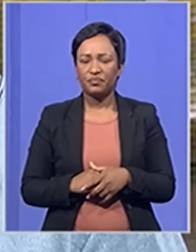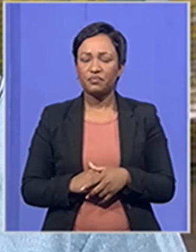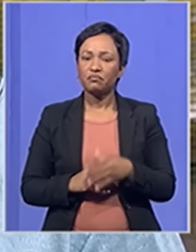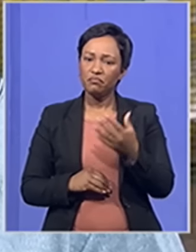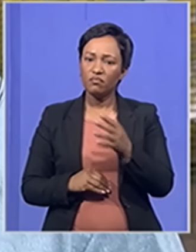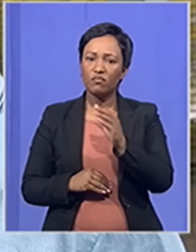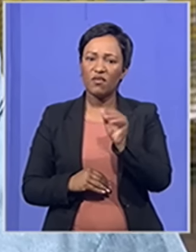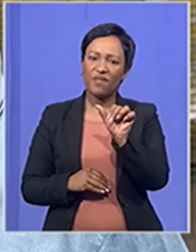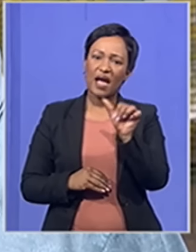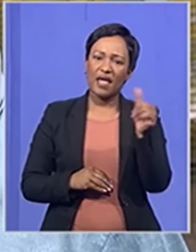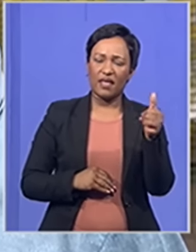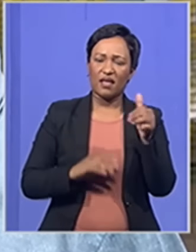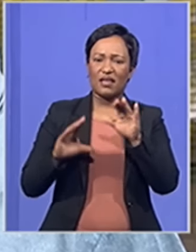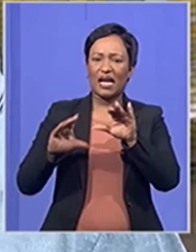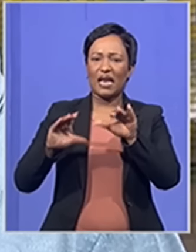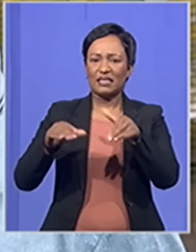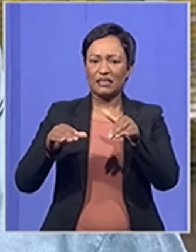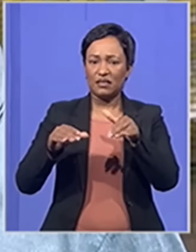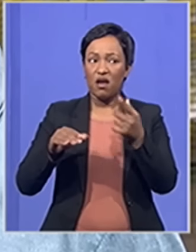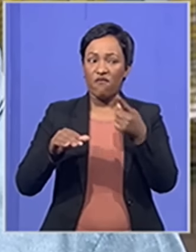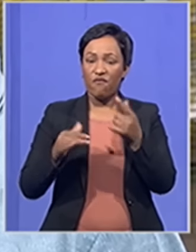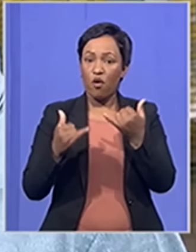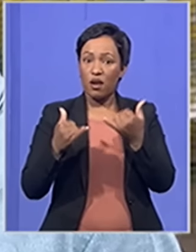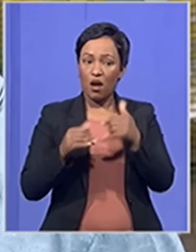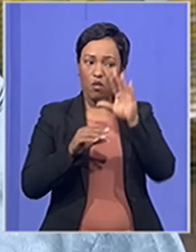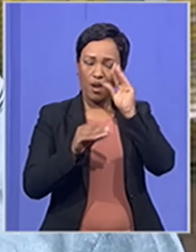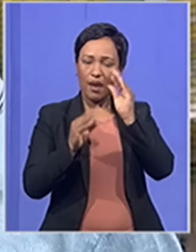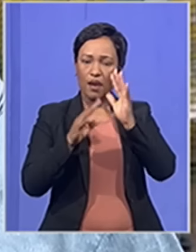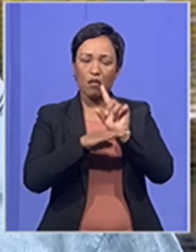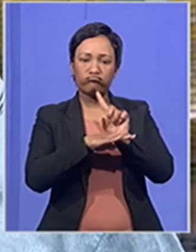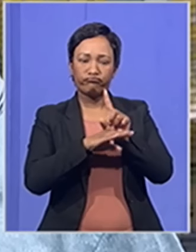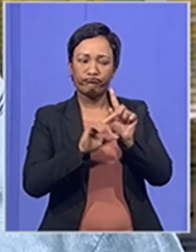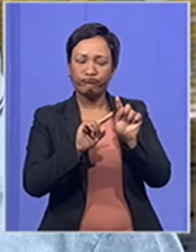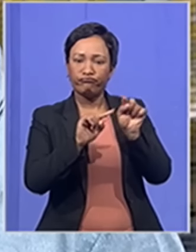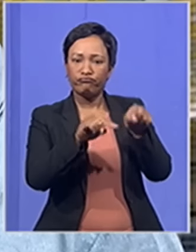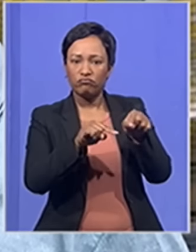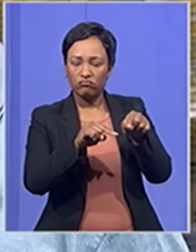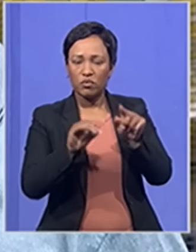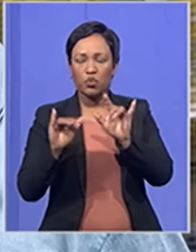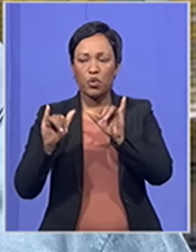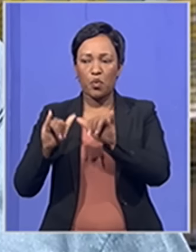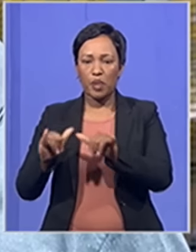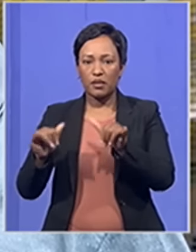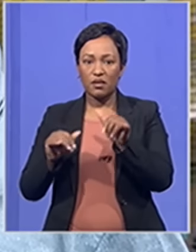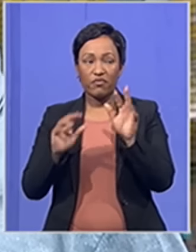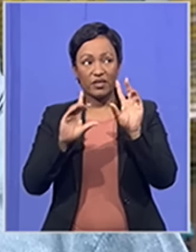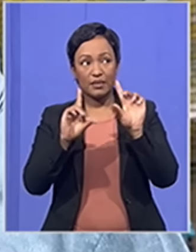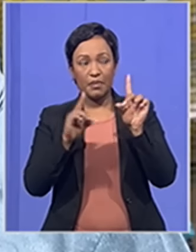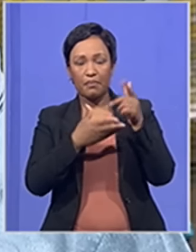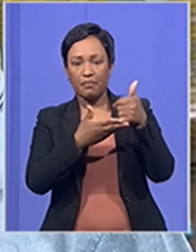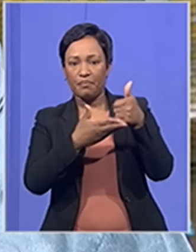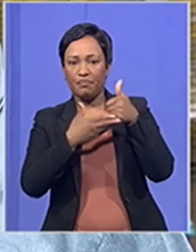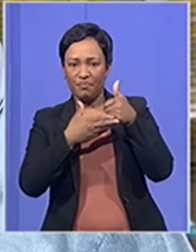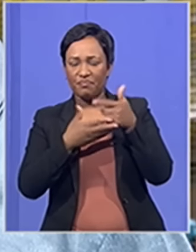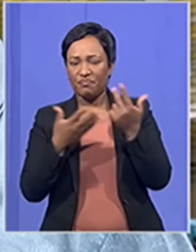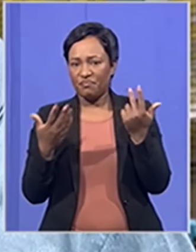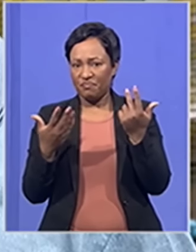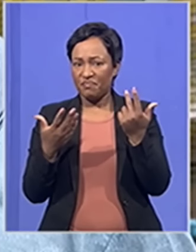re ka isang bana go tsone for now temporarily, so ga re sambe re emetse thuso go tswa go departmenteng because